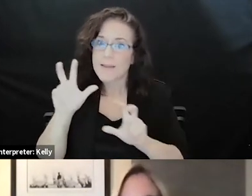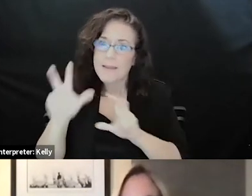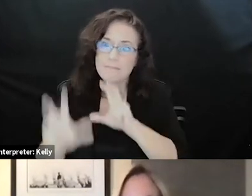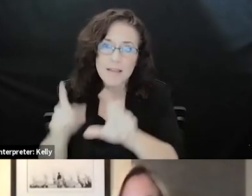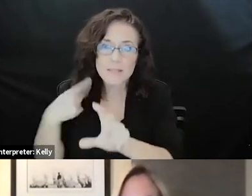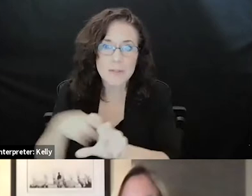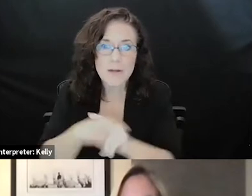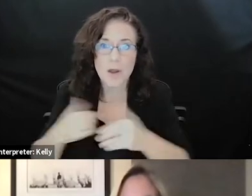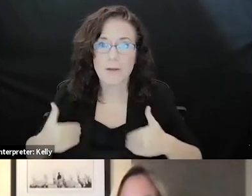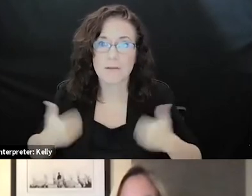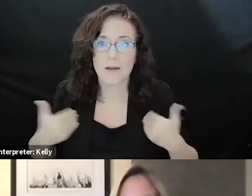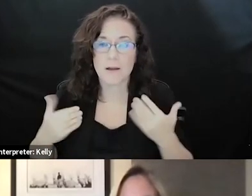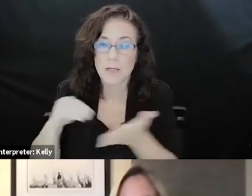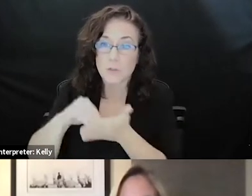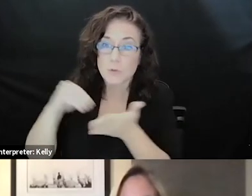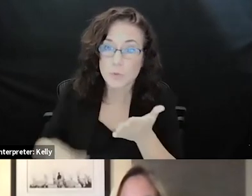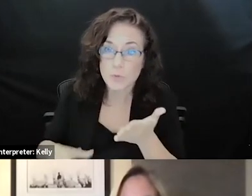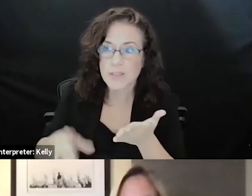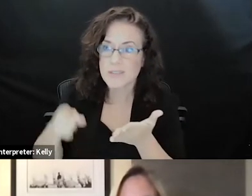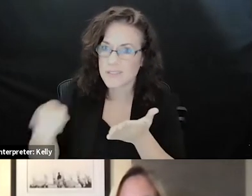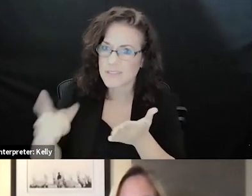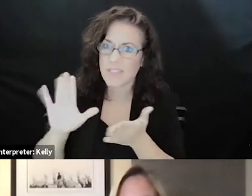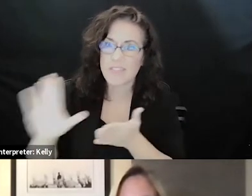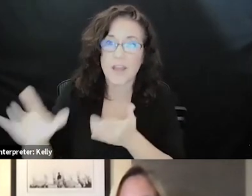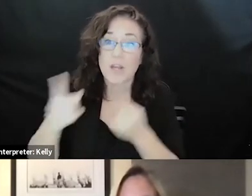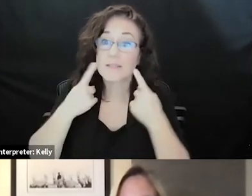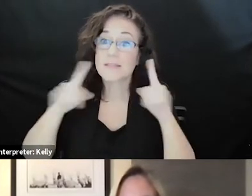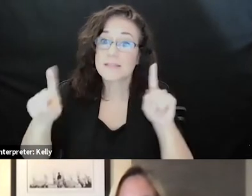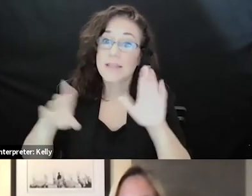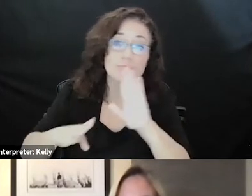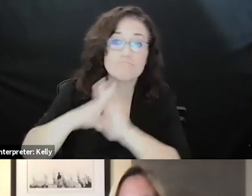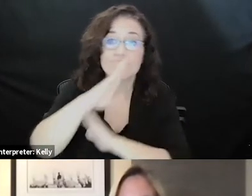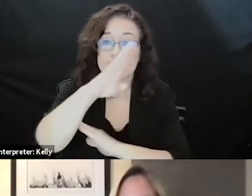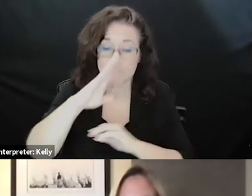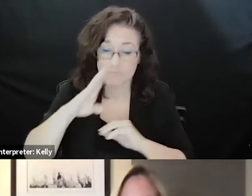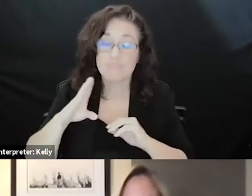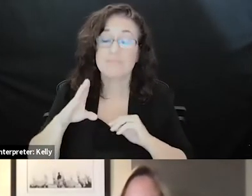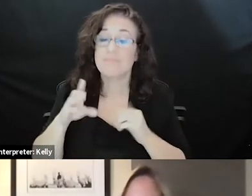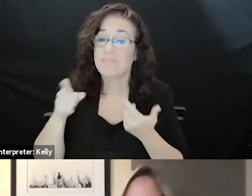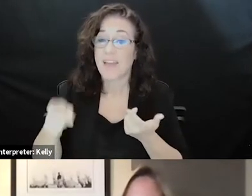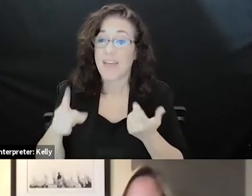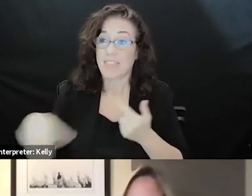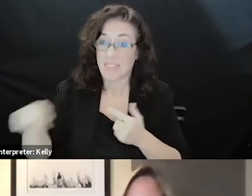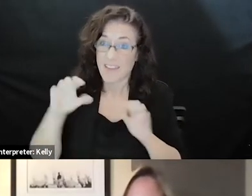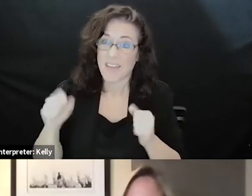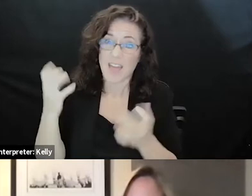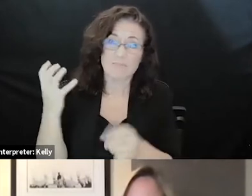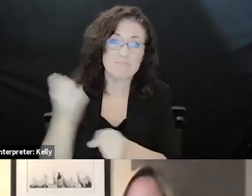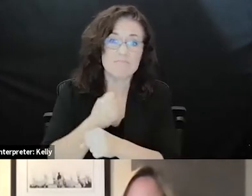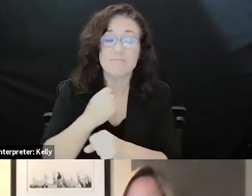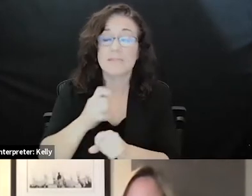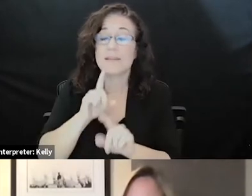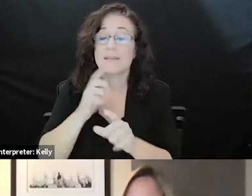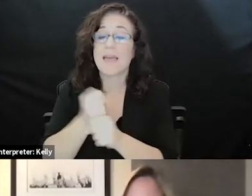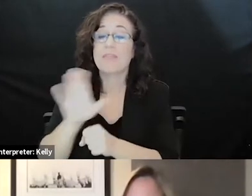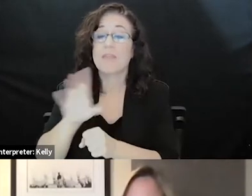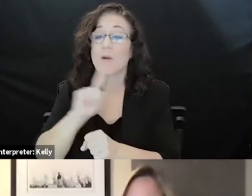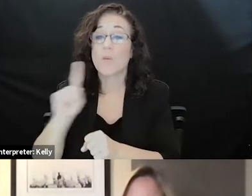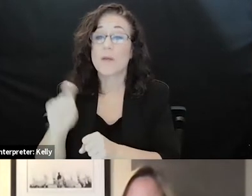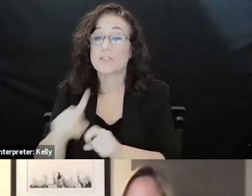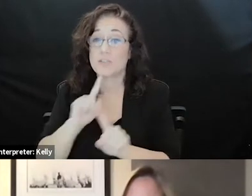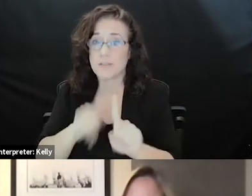our young people are successful and can have their questions answered as well as support for their families